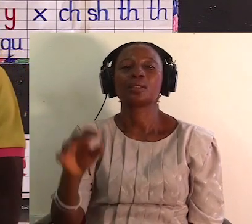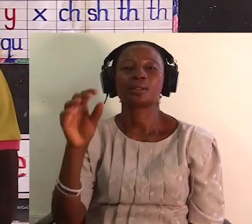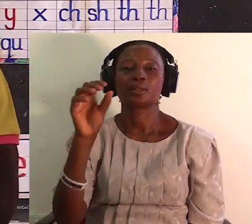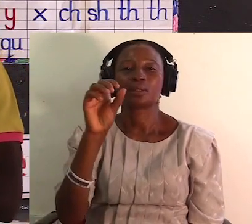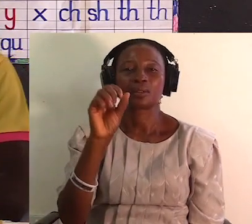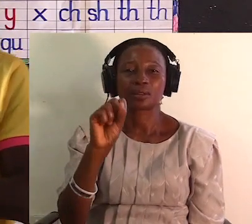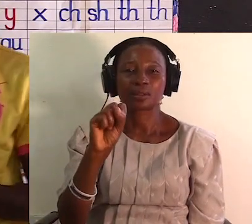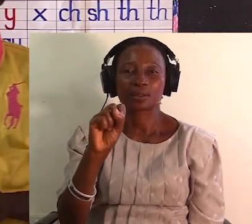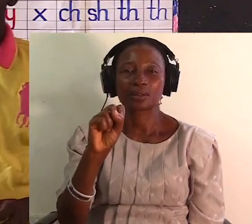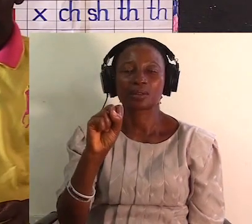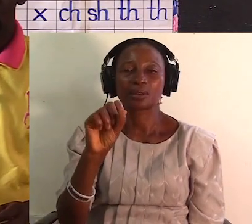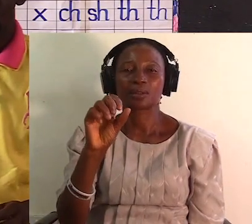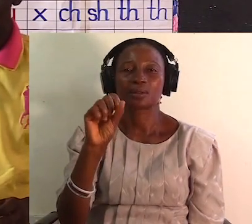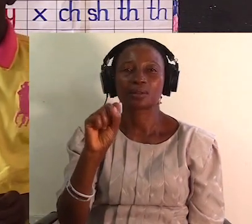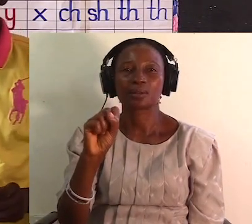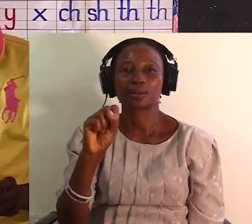F,